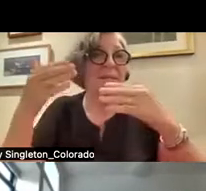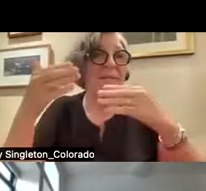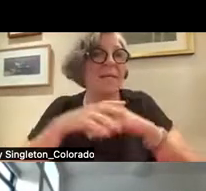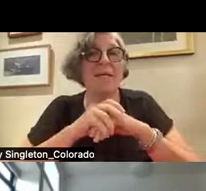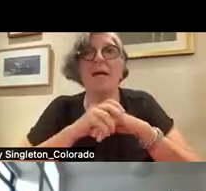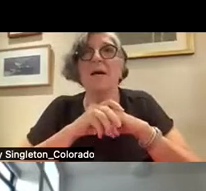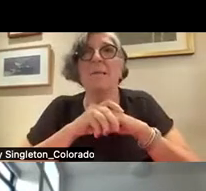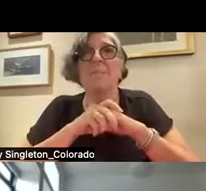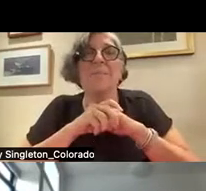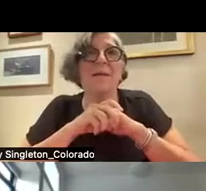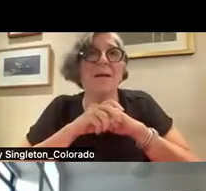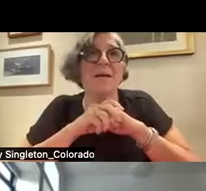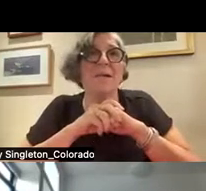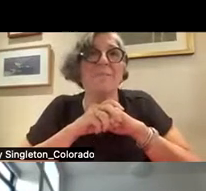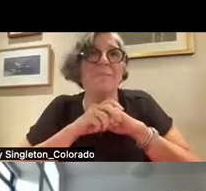abilities.